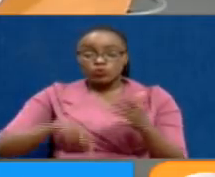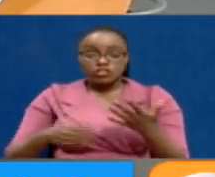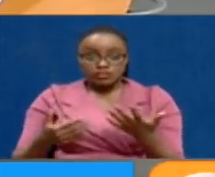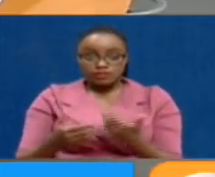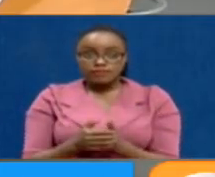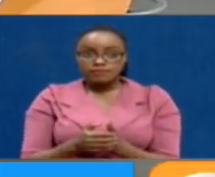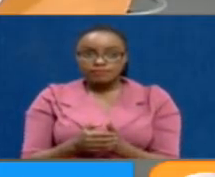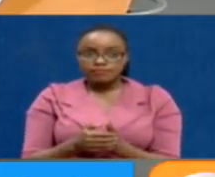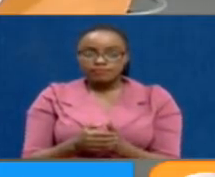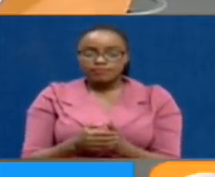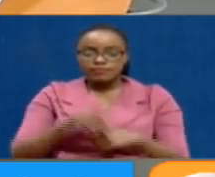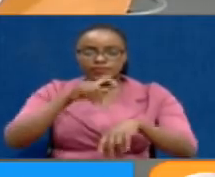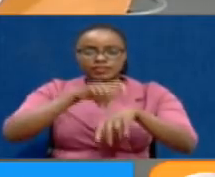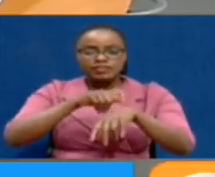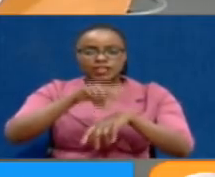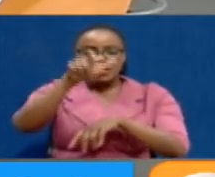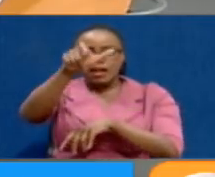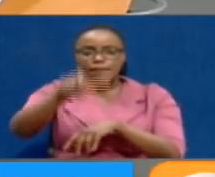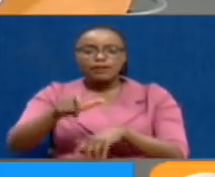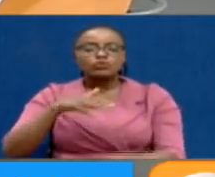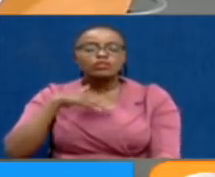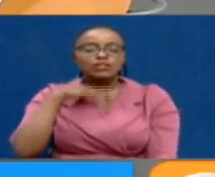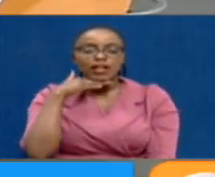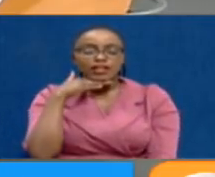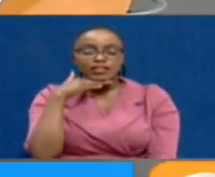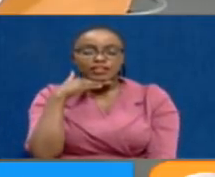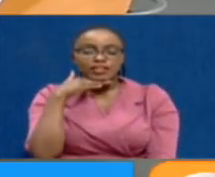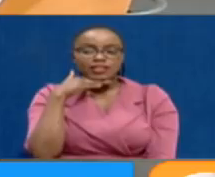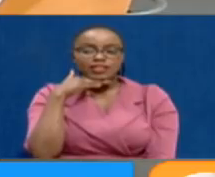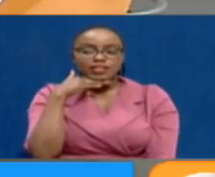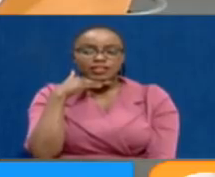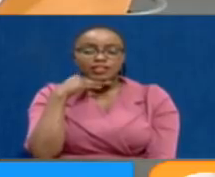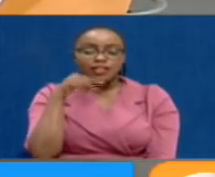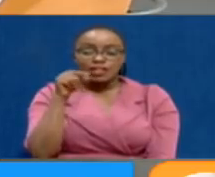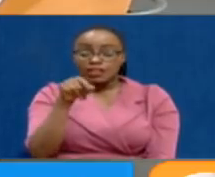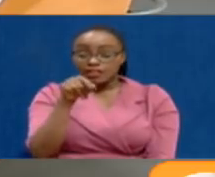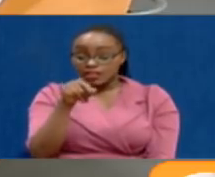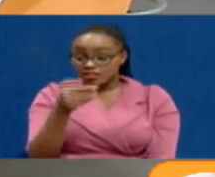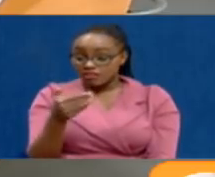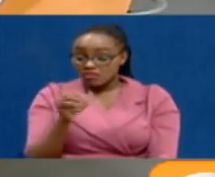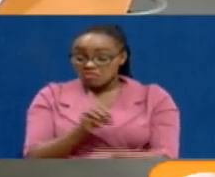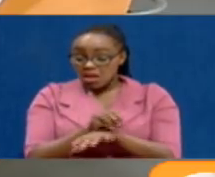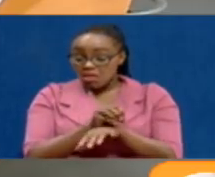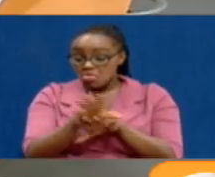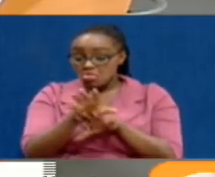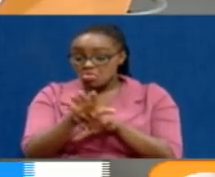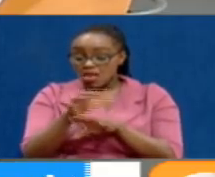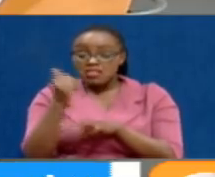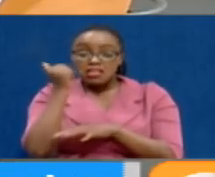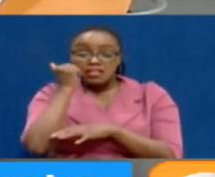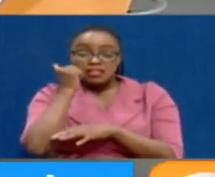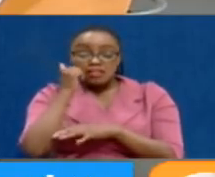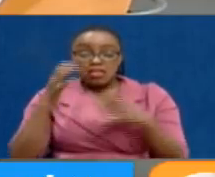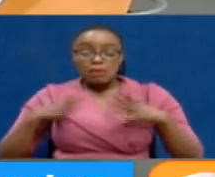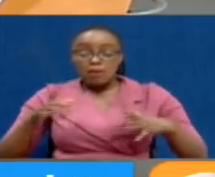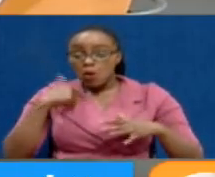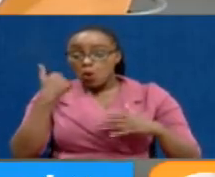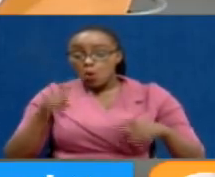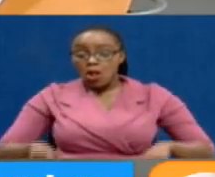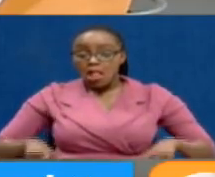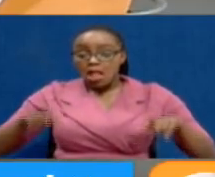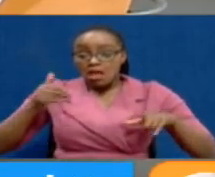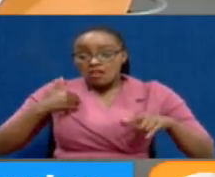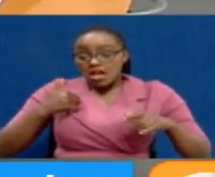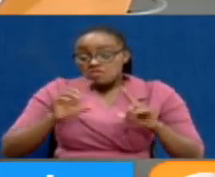sir. when somebody dies, does he or she spread the disease to the ones who are